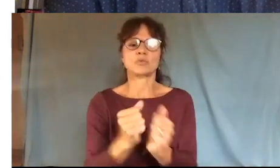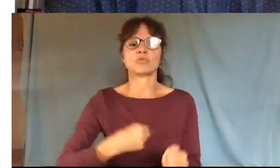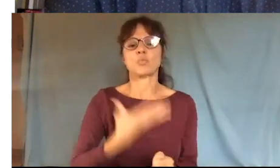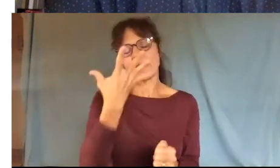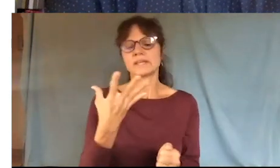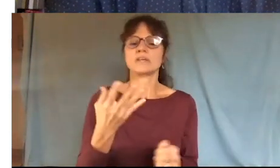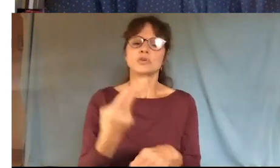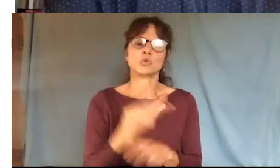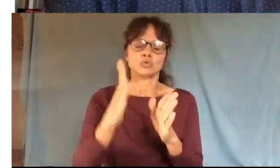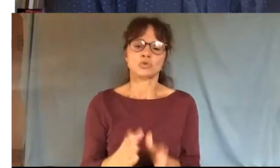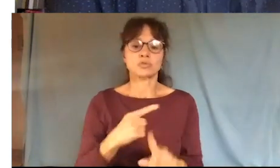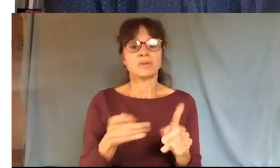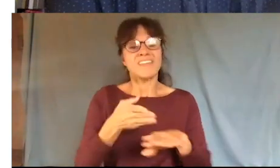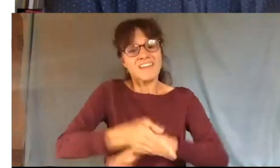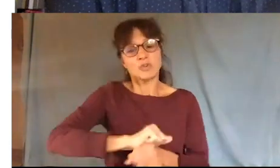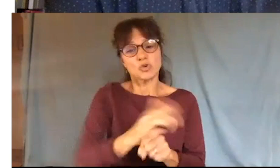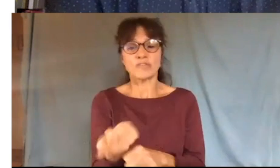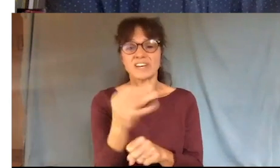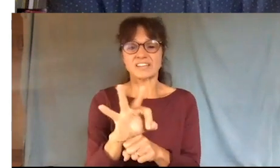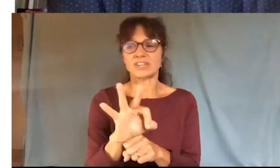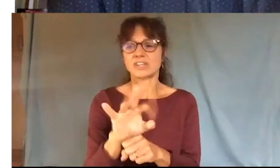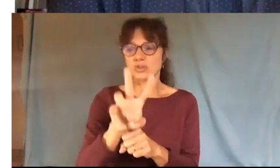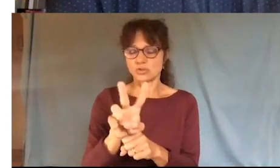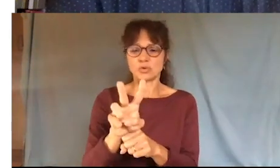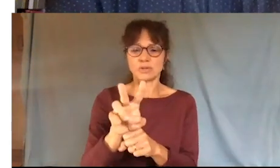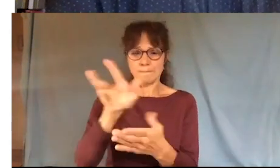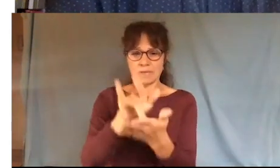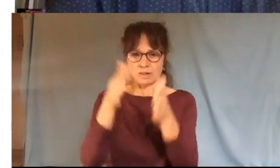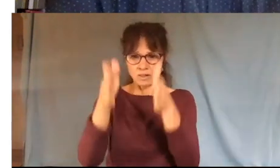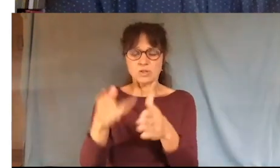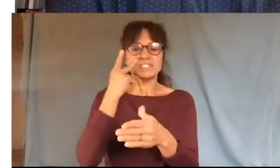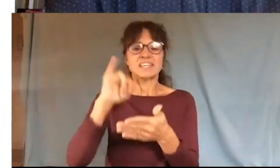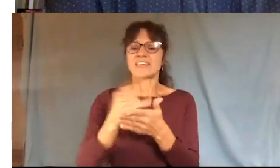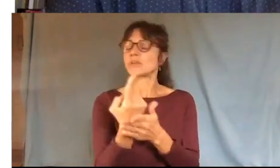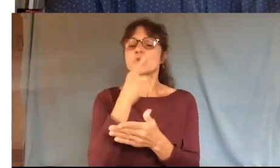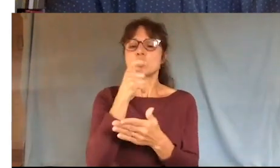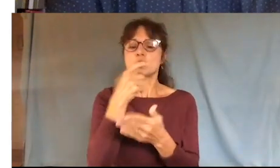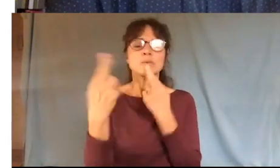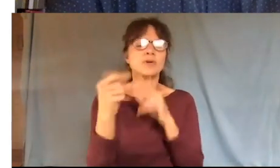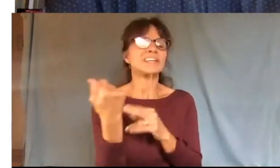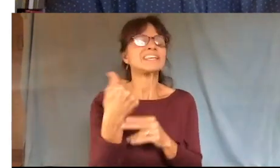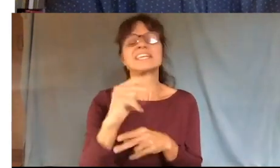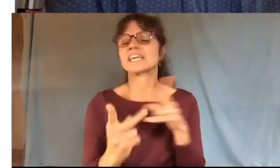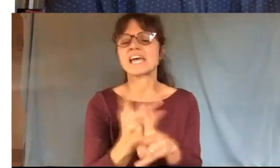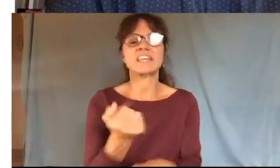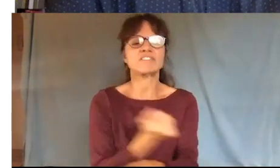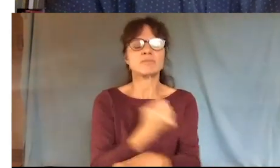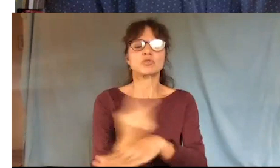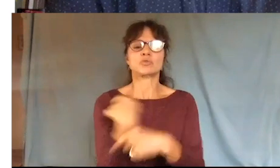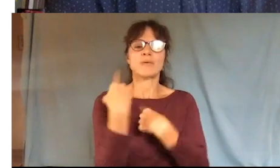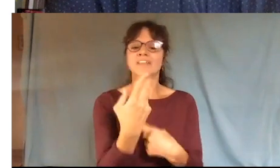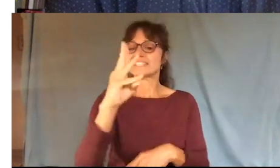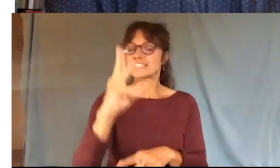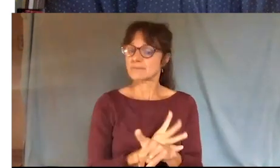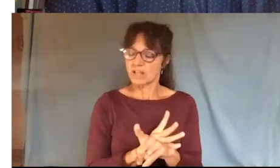But now after COVID-19, it's the two middle bars that you see there, that anybody who reported any substance use over the past 6